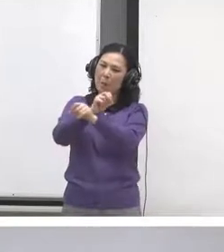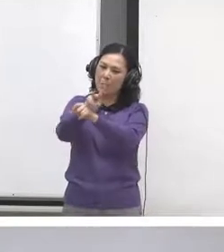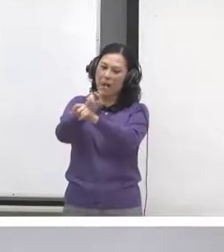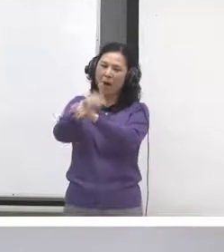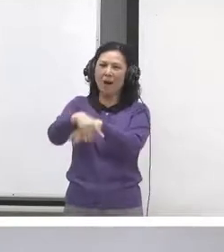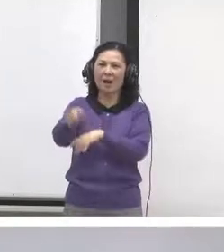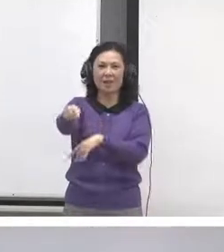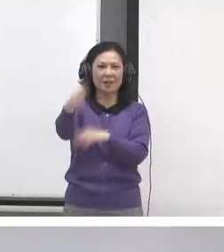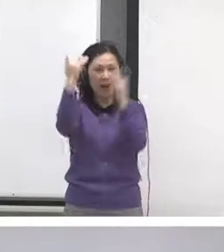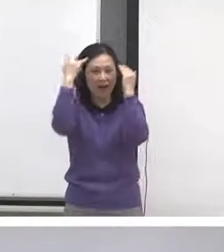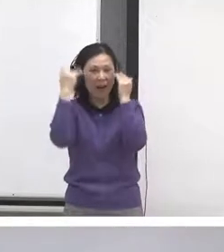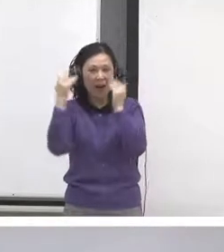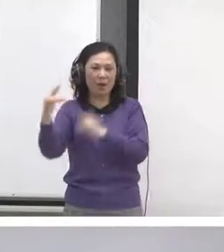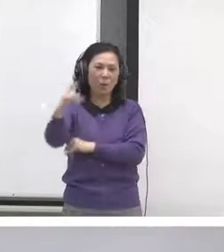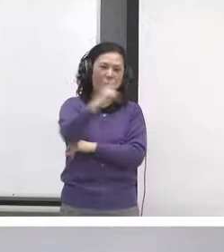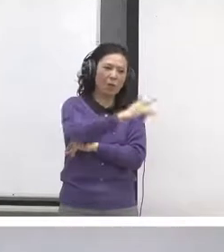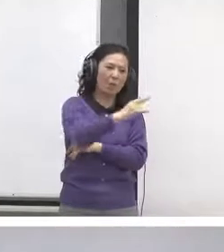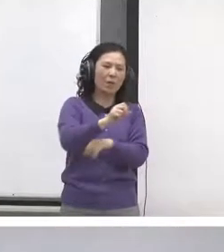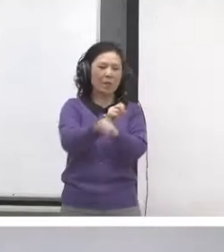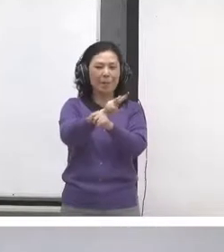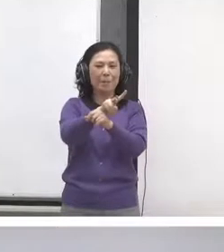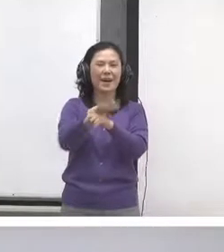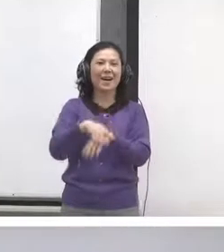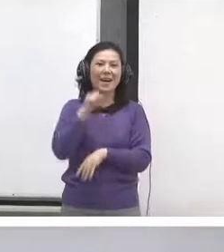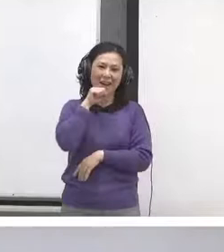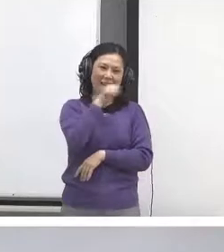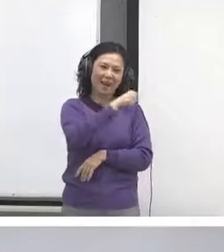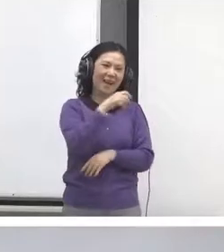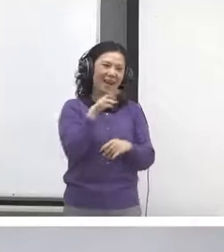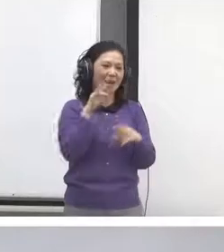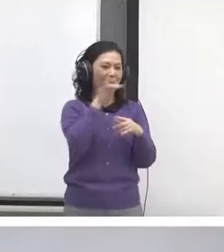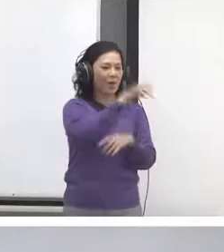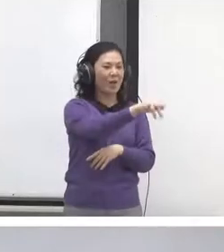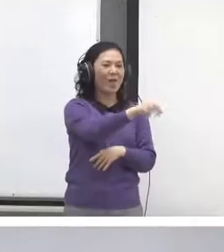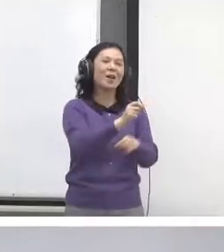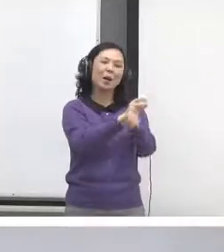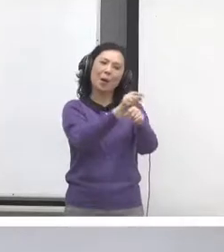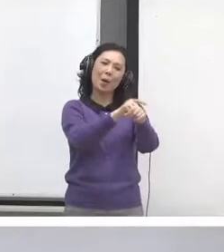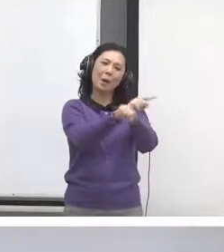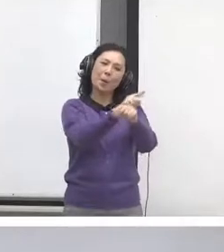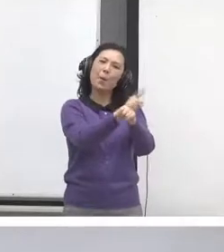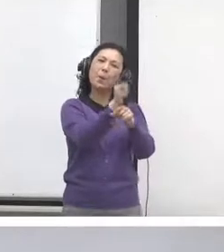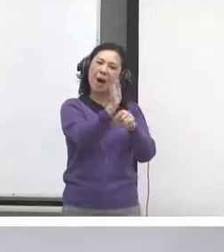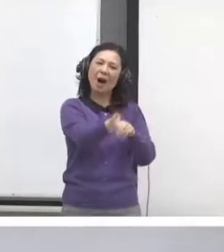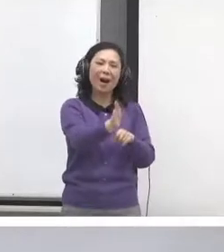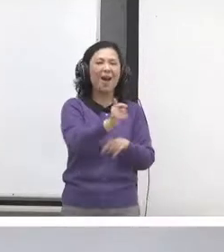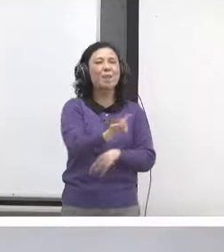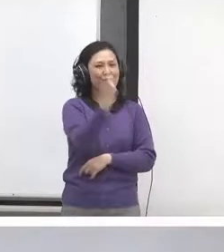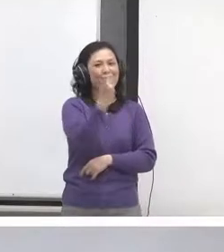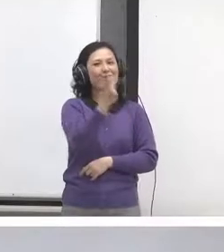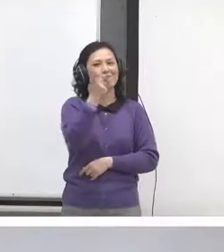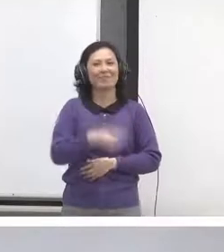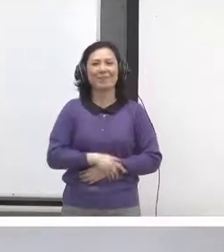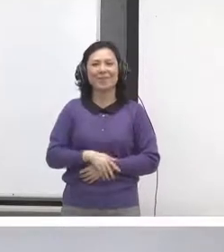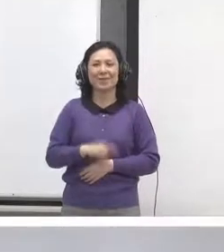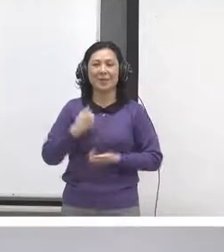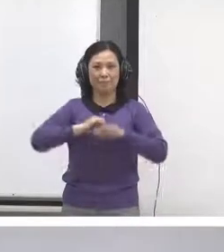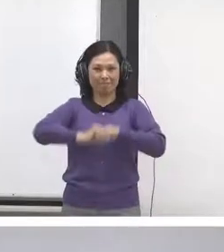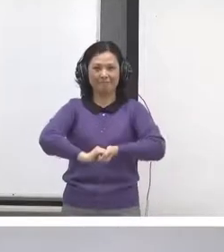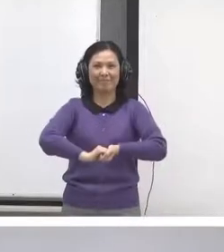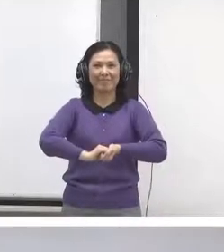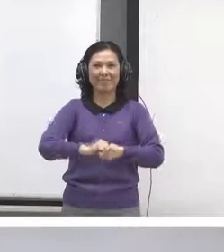it's like 1.5 hours. Yeah, okay. Then we decided to do the first hackathon in Okinawa.